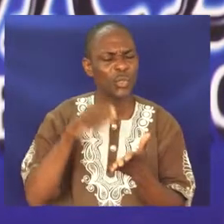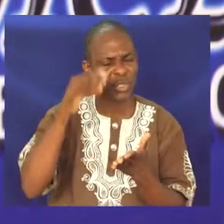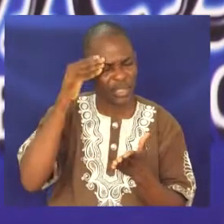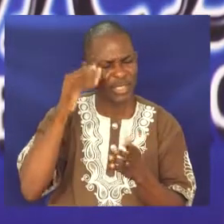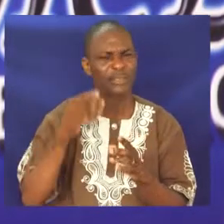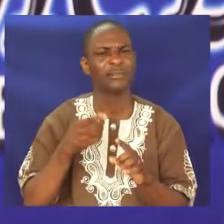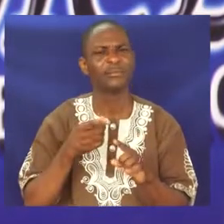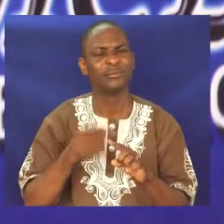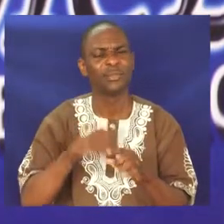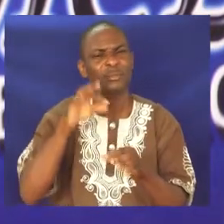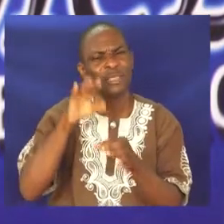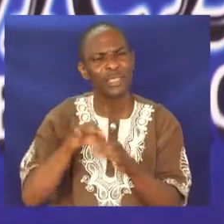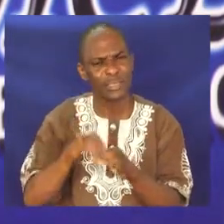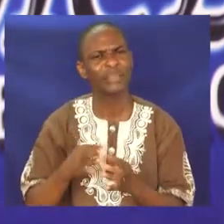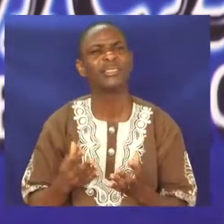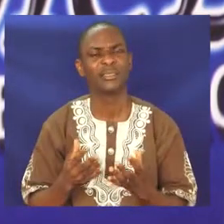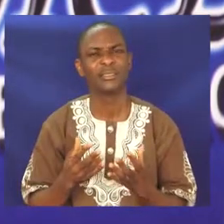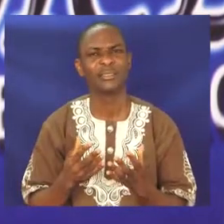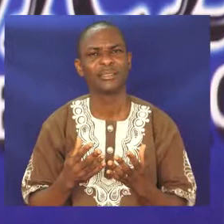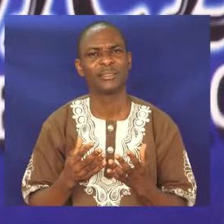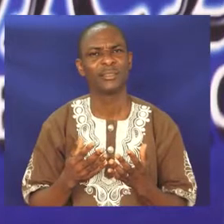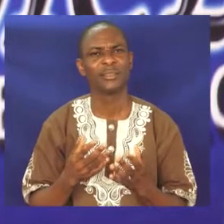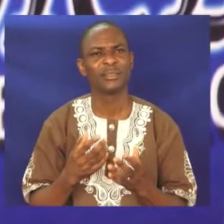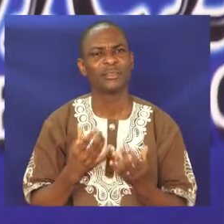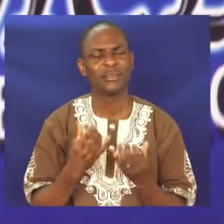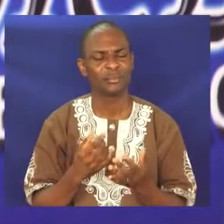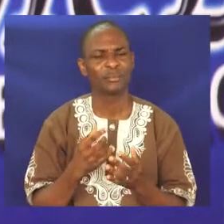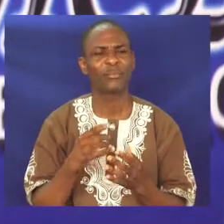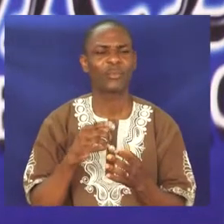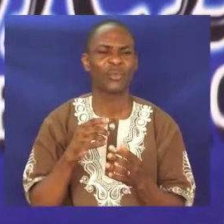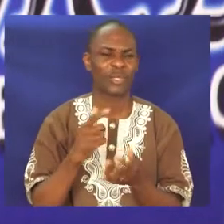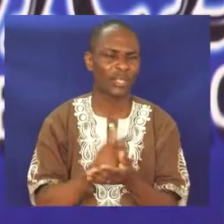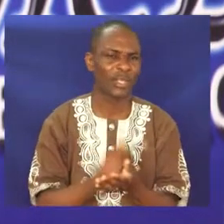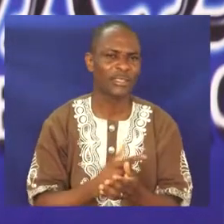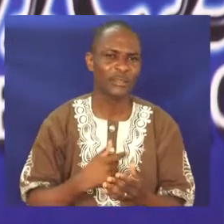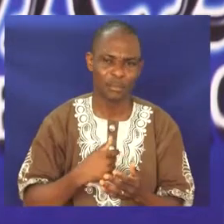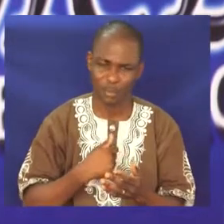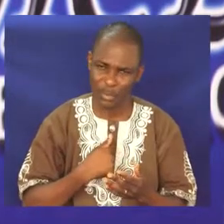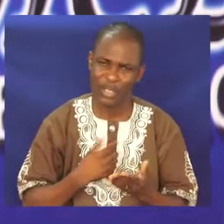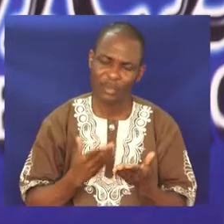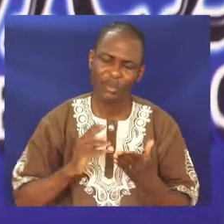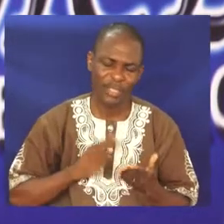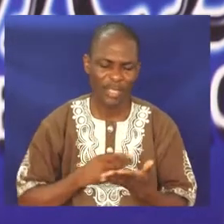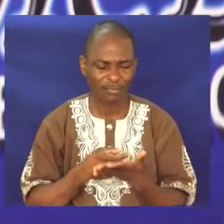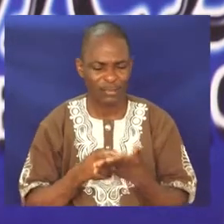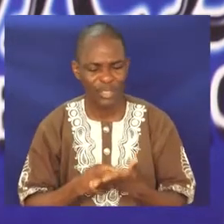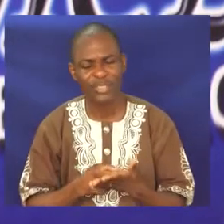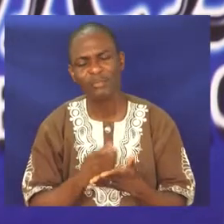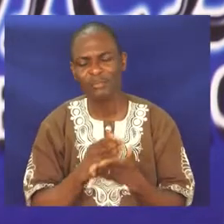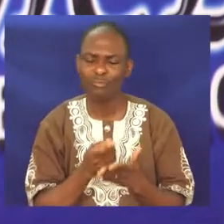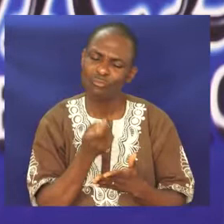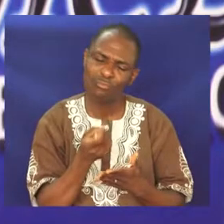emo. Na me pesa me no beche emu bi kakra kakra kakra kakra ewo afefofro ye onyankopon ade amaye